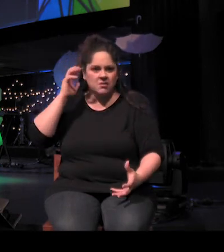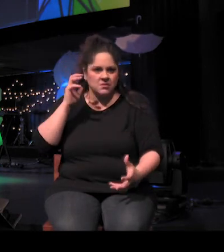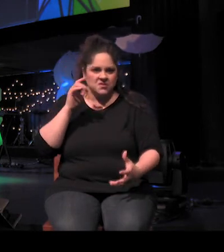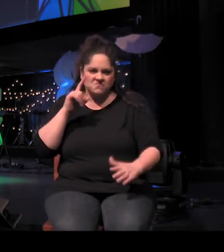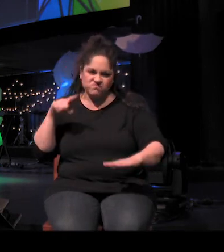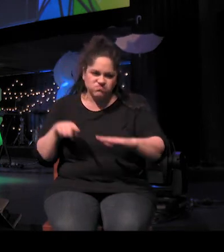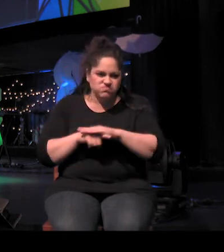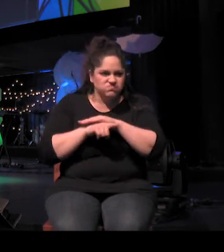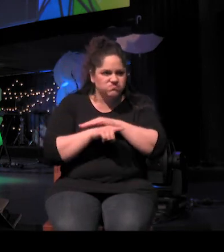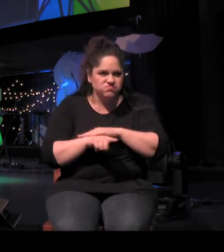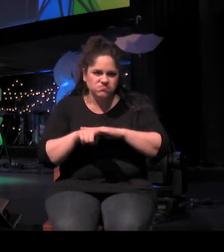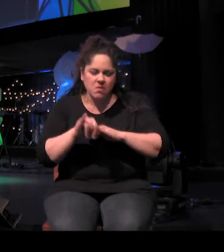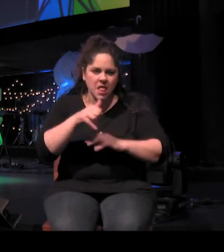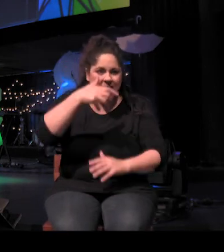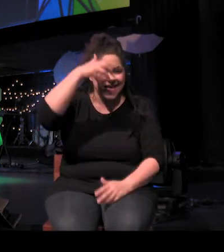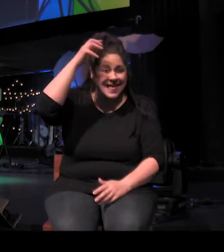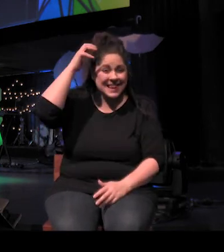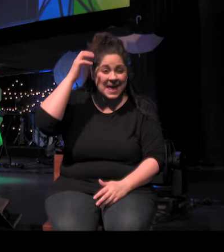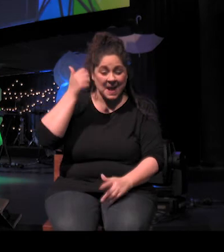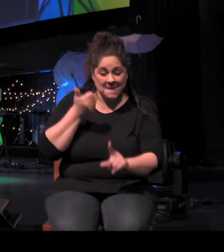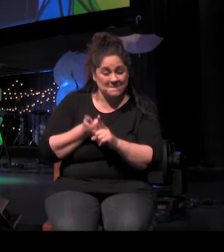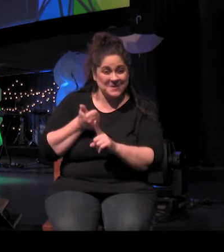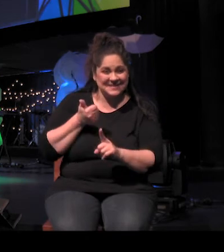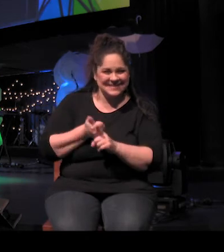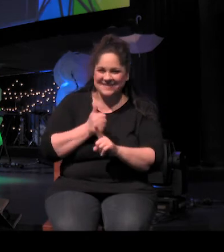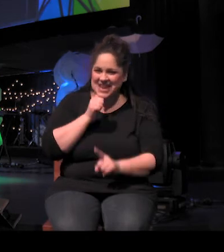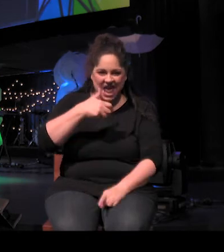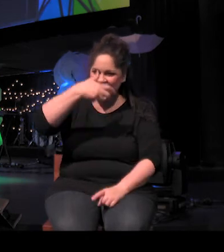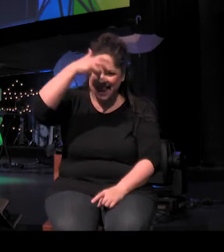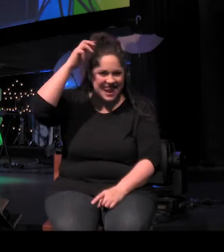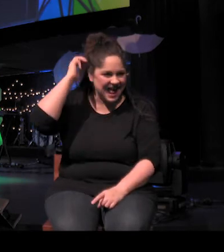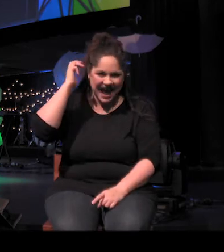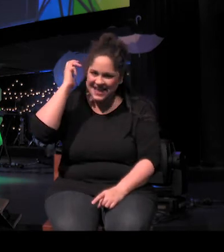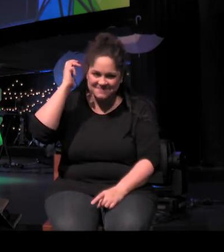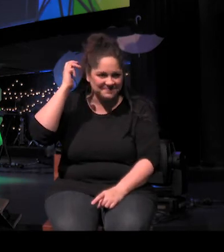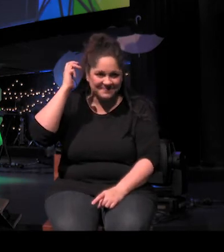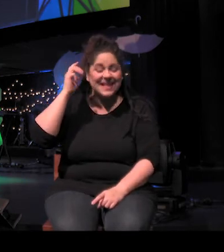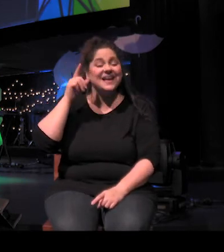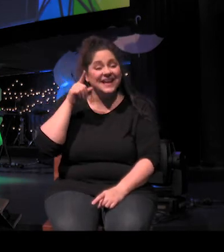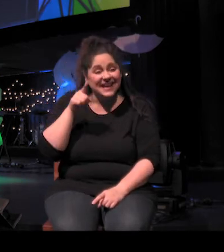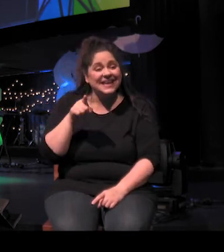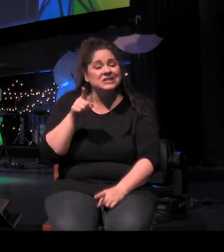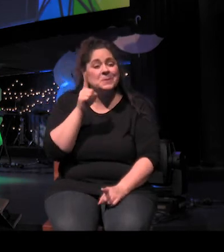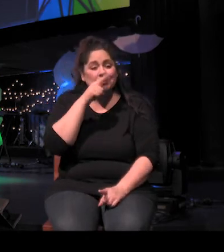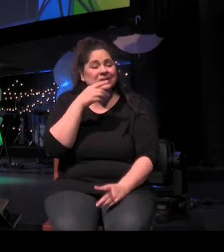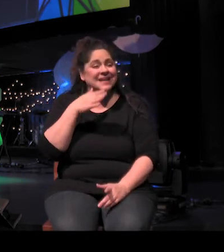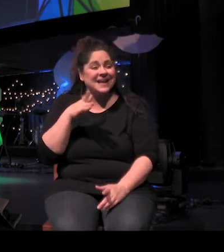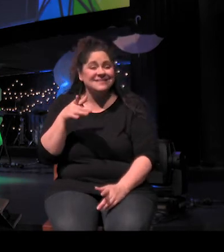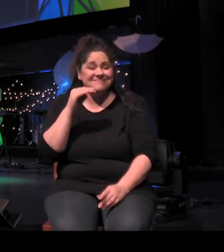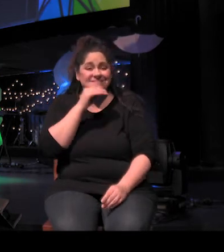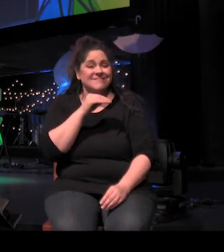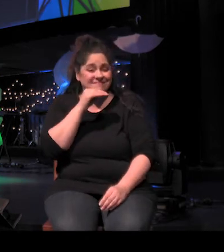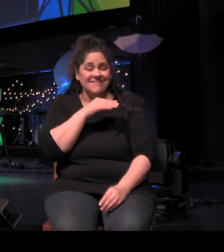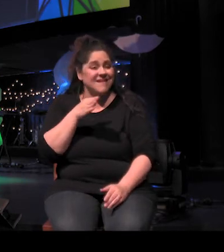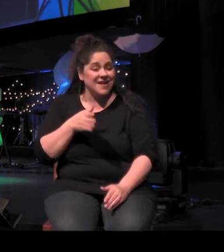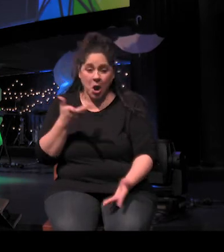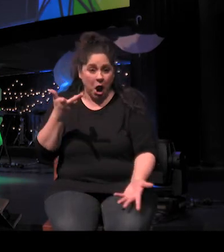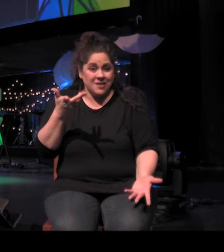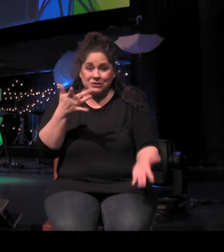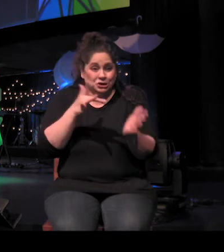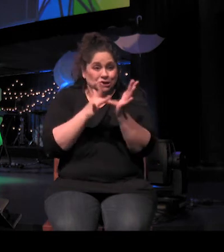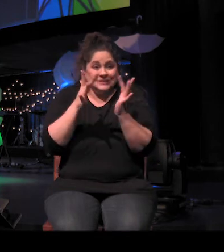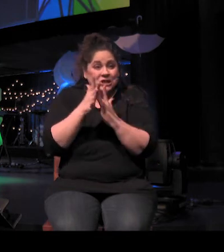lion, but he's not. He's a pretender, he's a counterfeit. He's already been defeated.